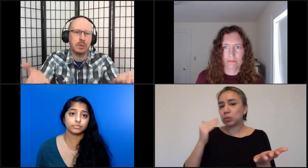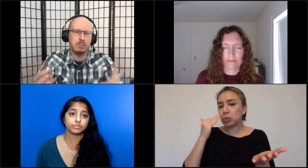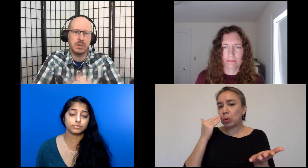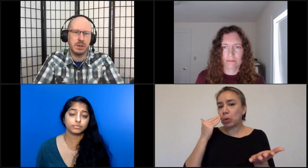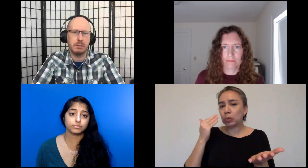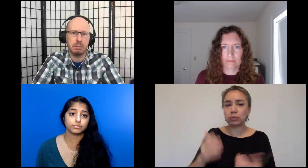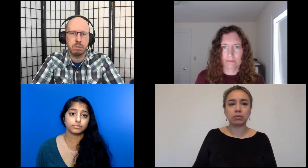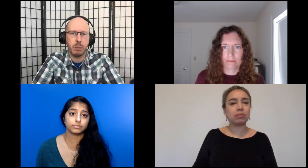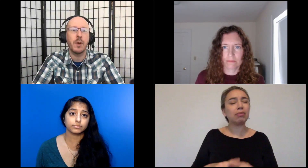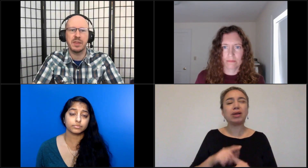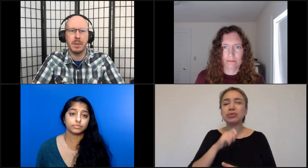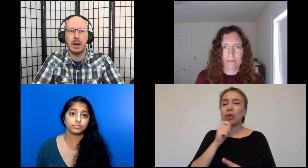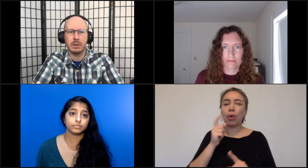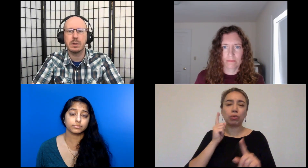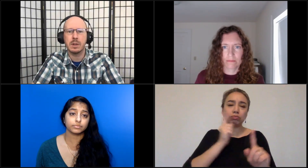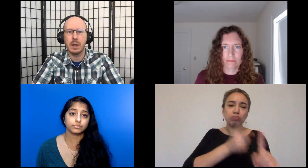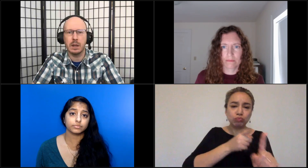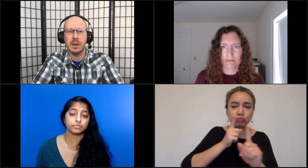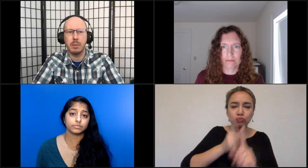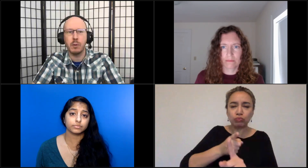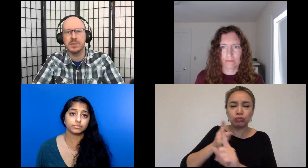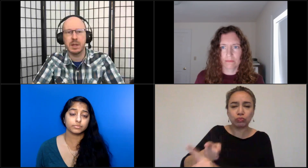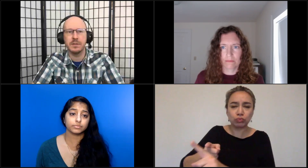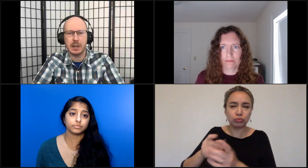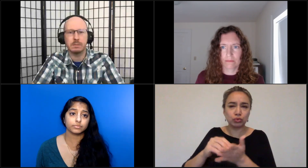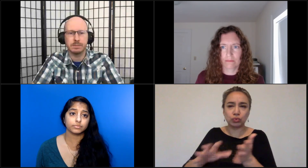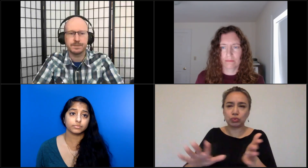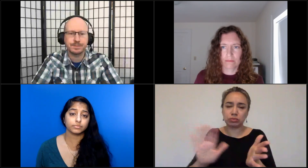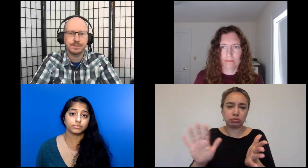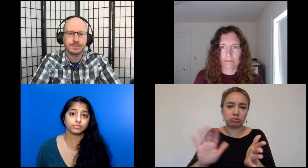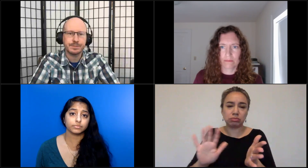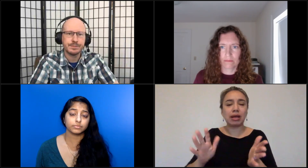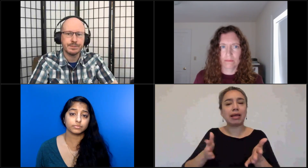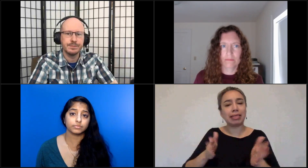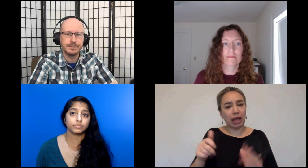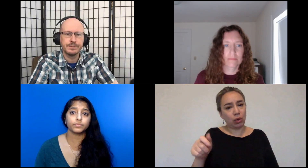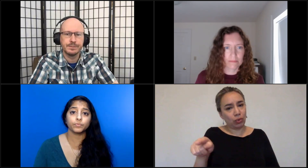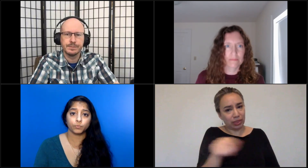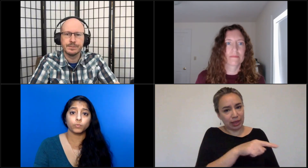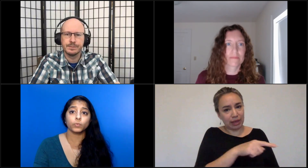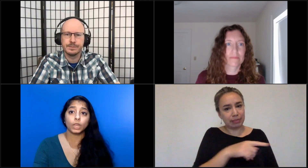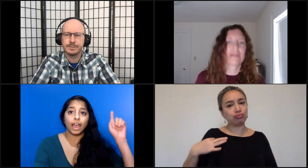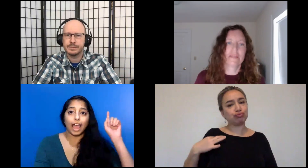up, don't point them out. Let them point themselves out.